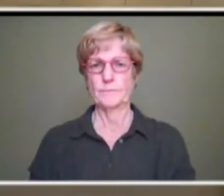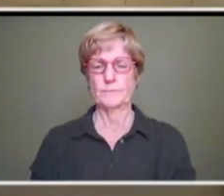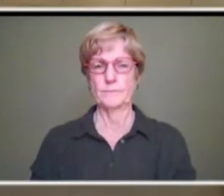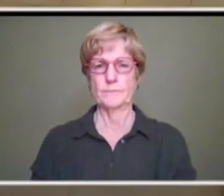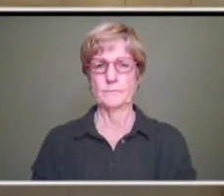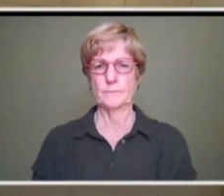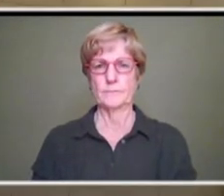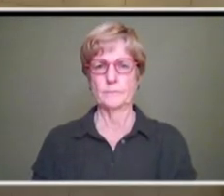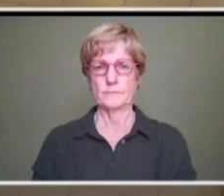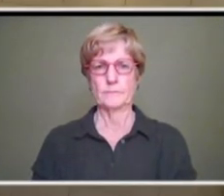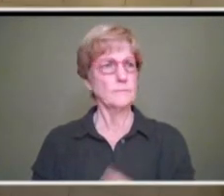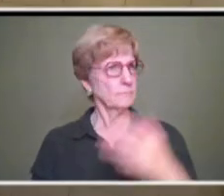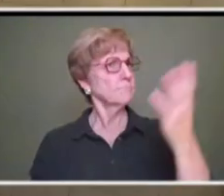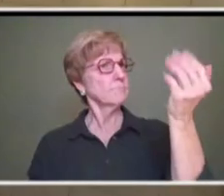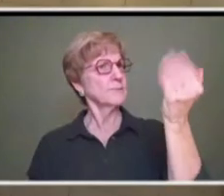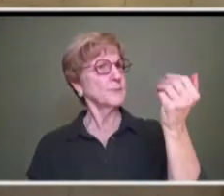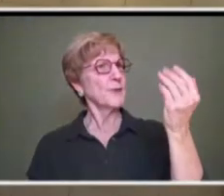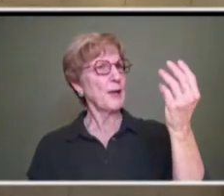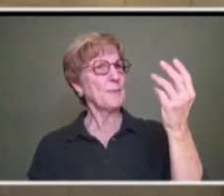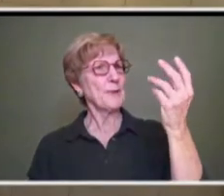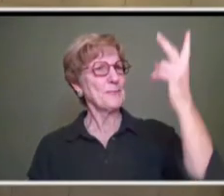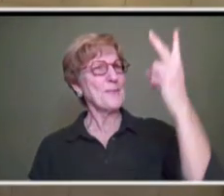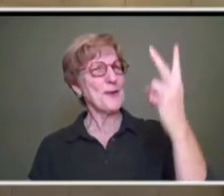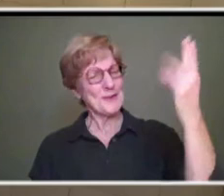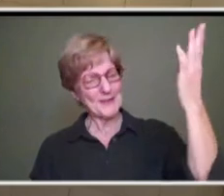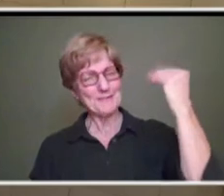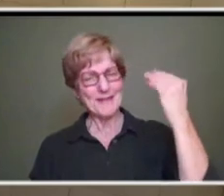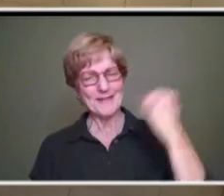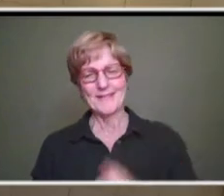you can come to downtown missions okay